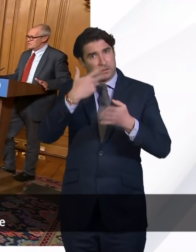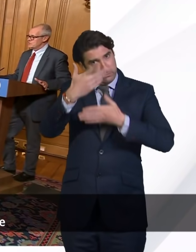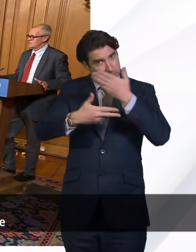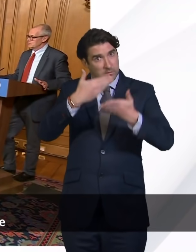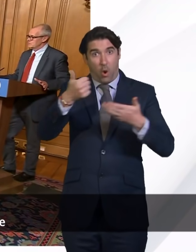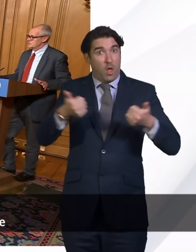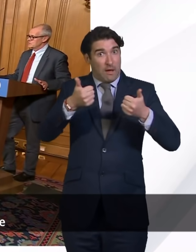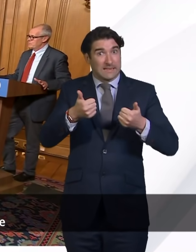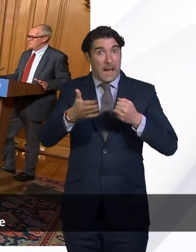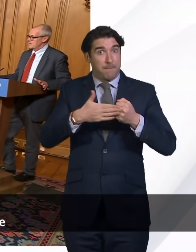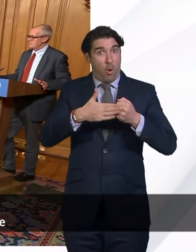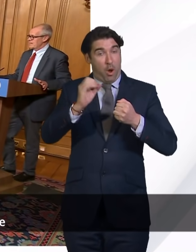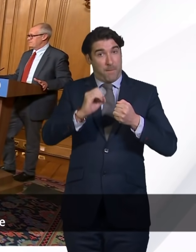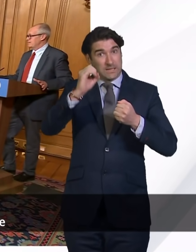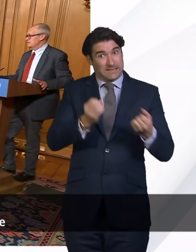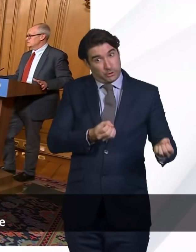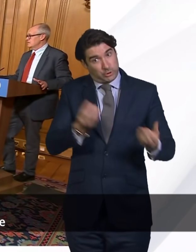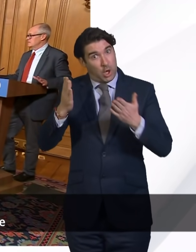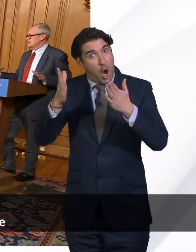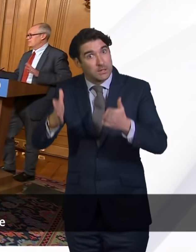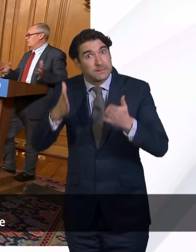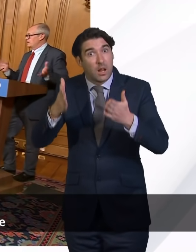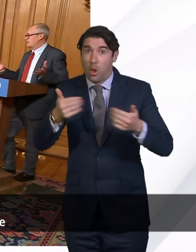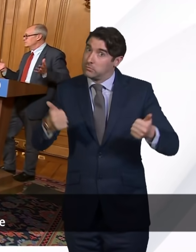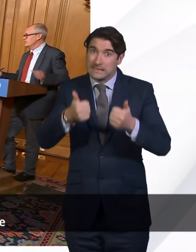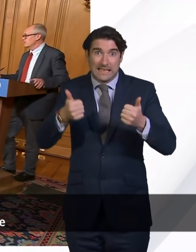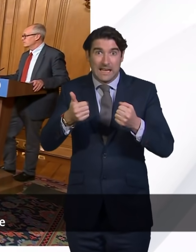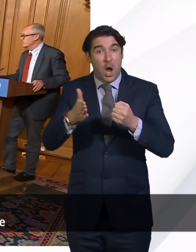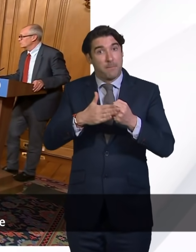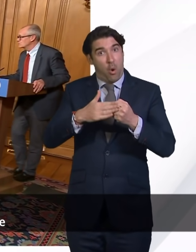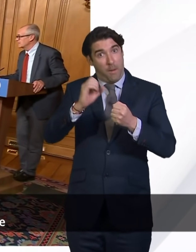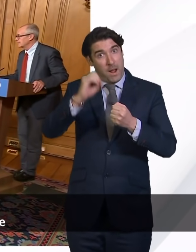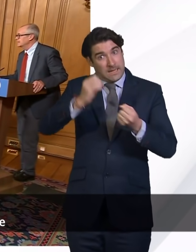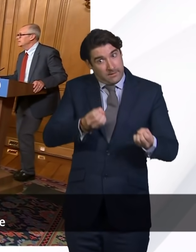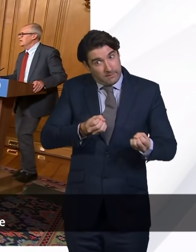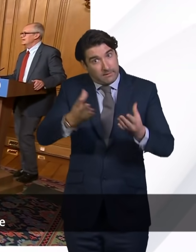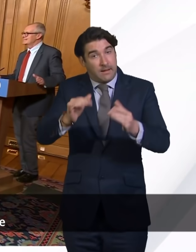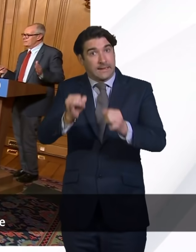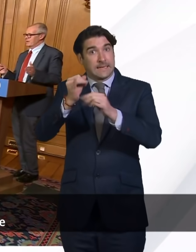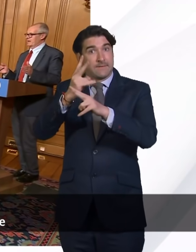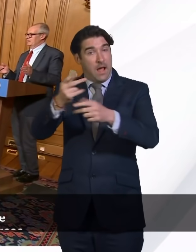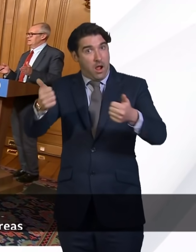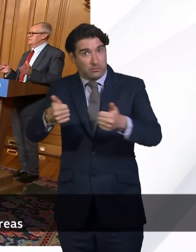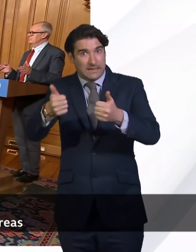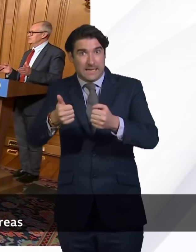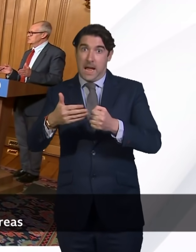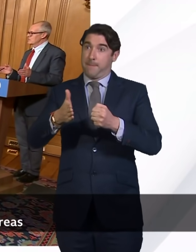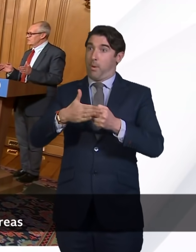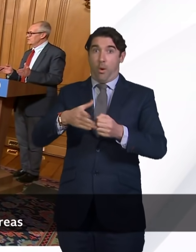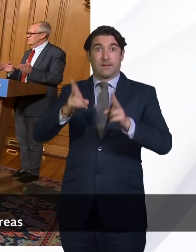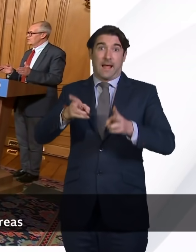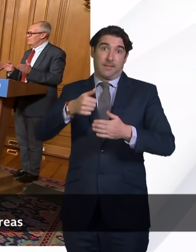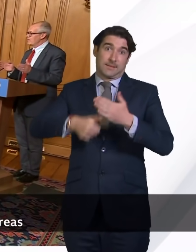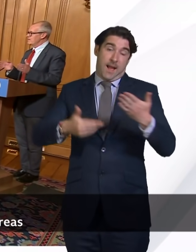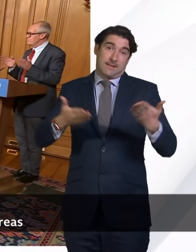The illustration was to point out that epidemics either double or halve, they're either growing or shrinking, and doubling means